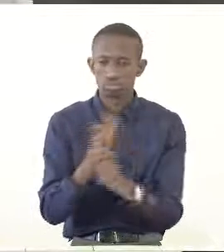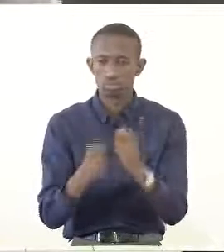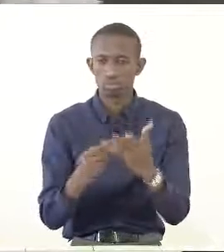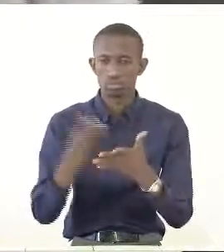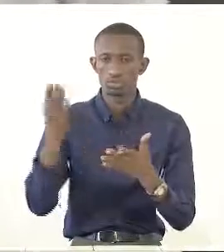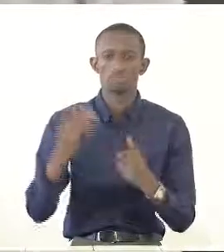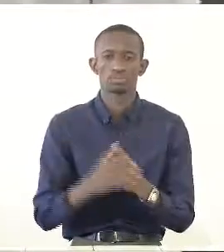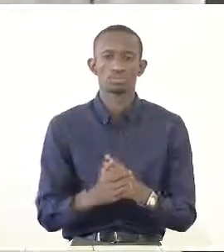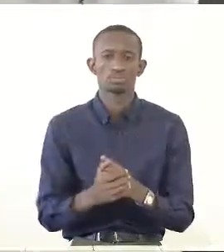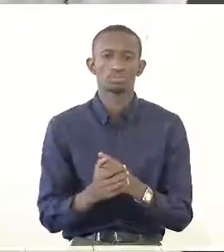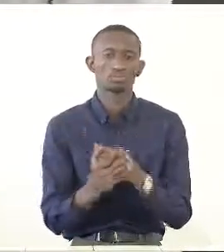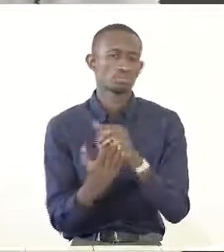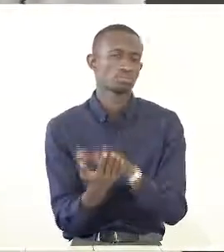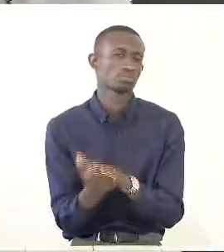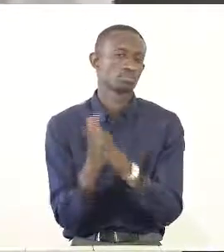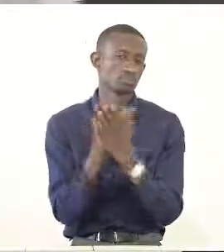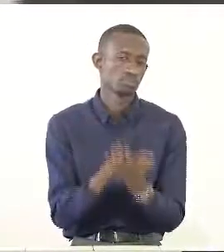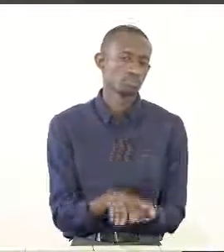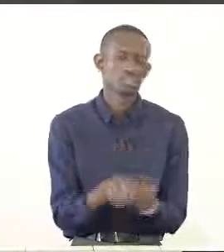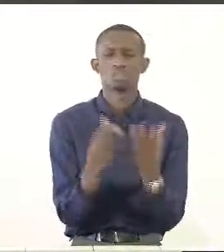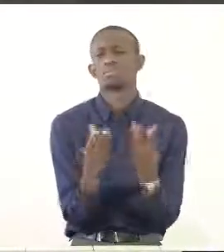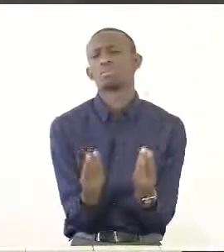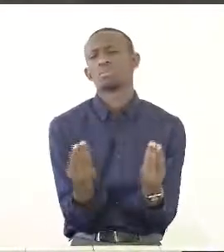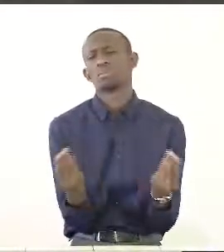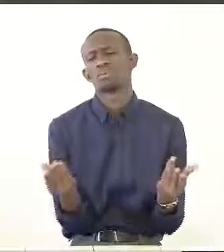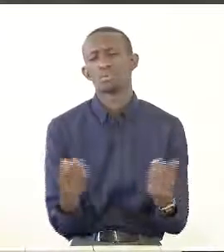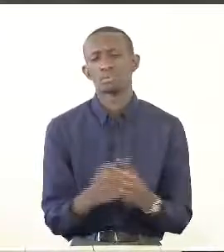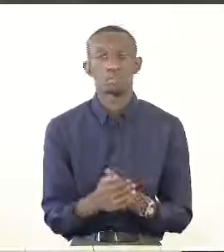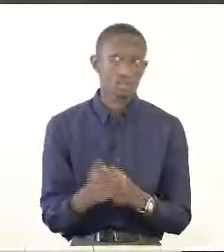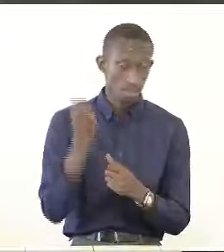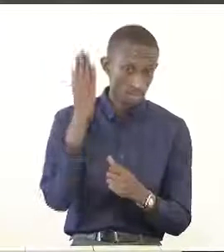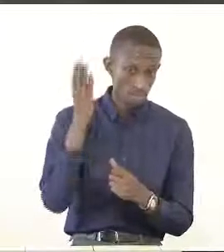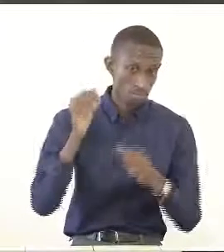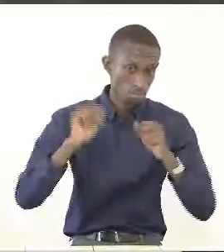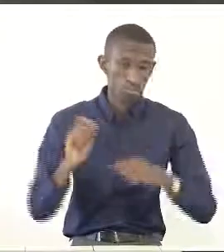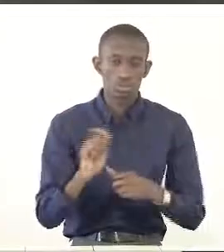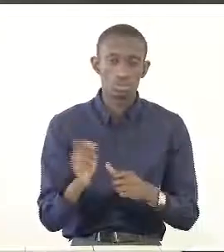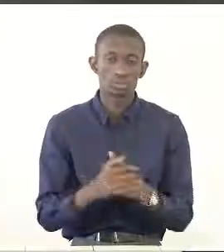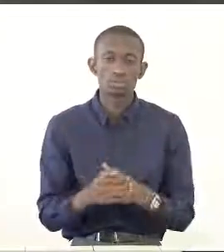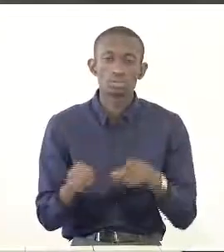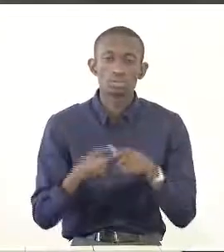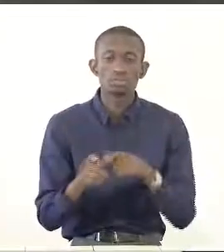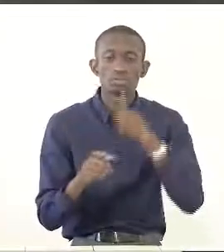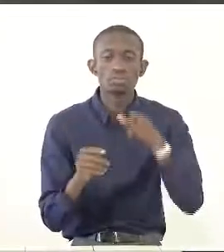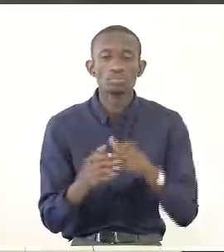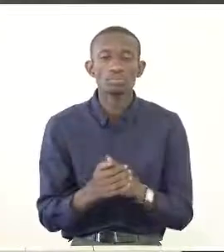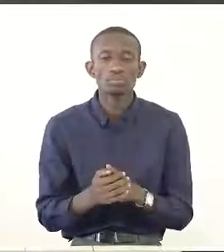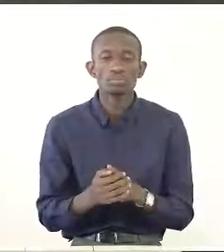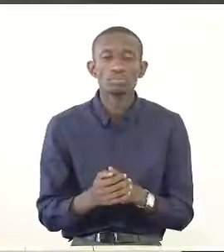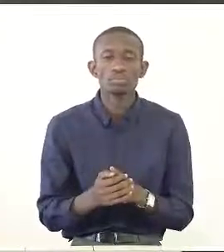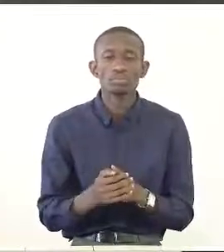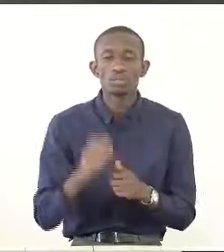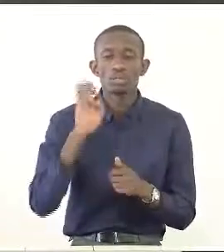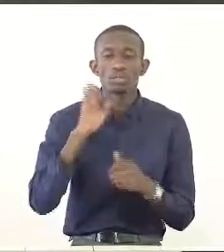variable becomes very, very easy. So this can be written like integral of e power